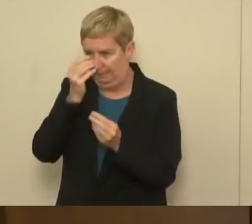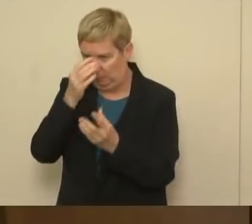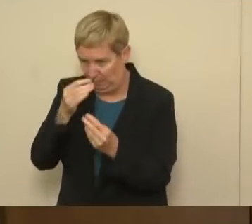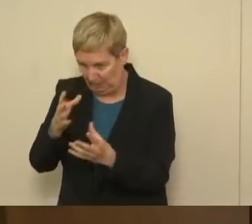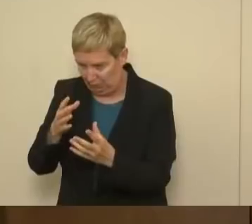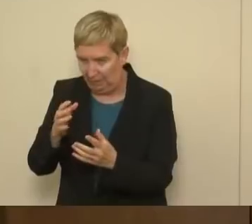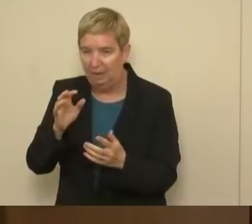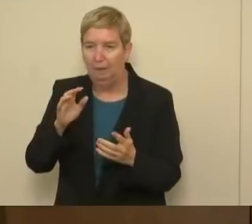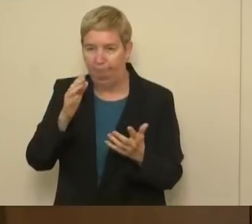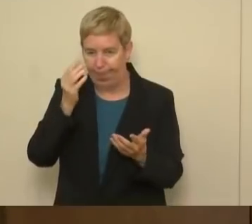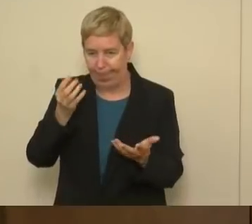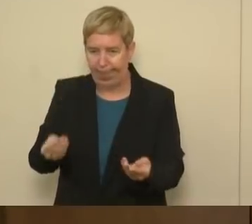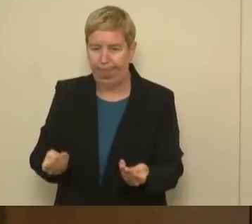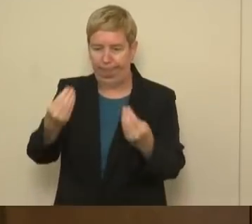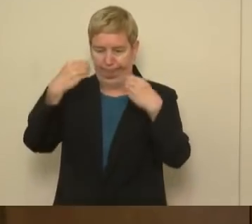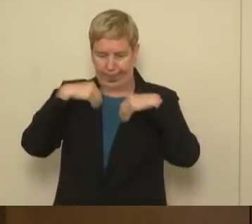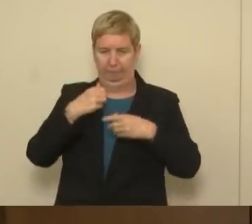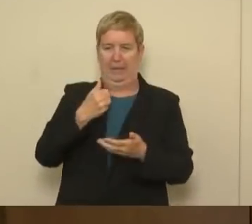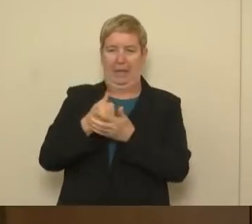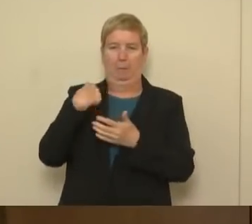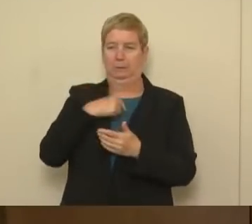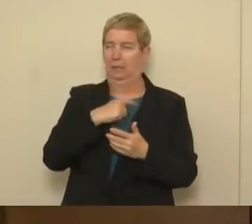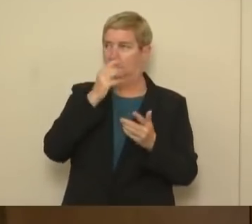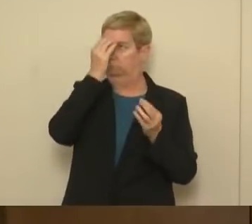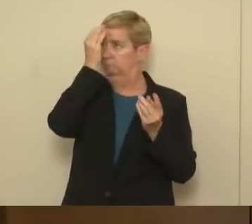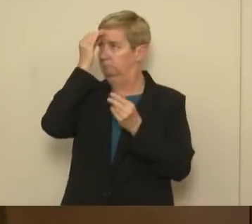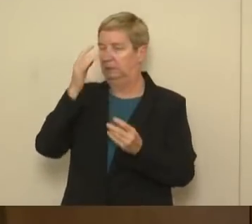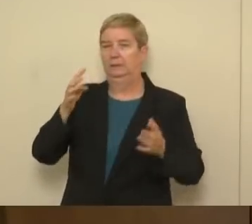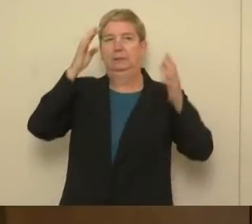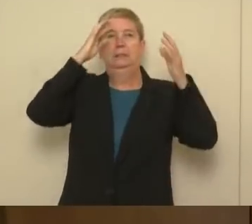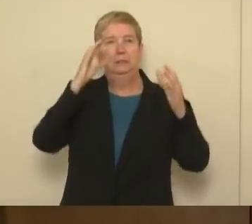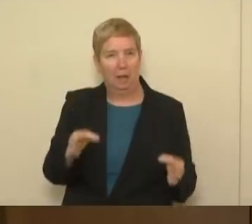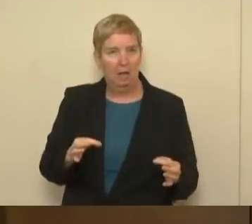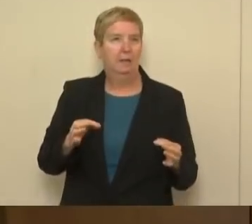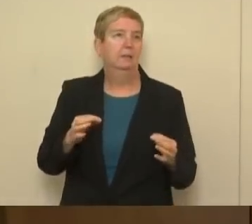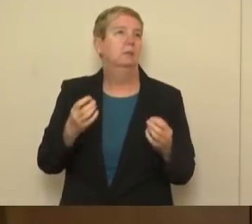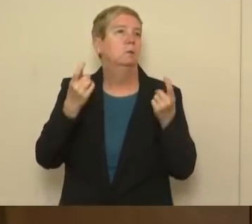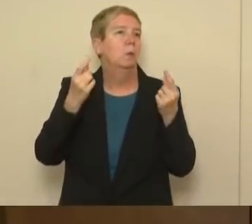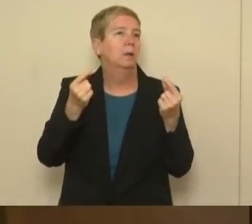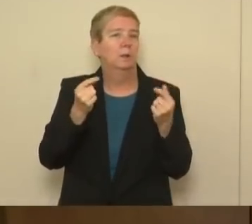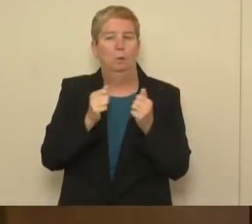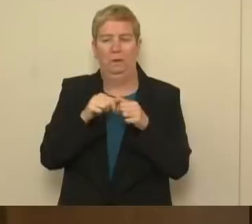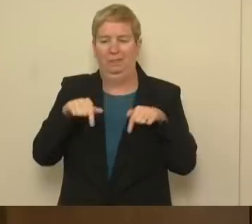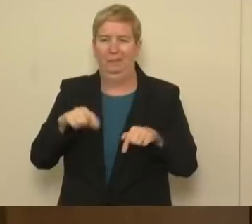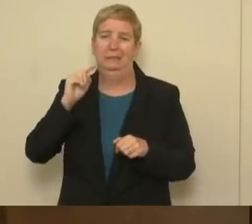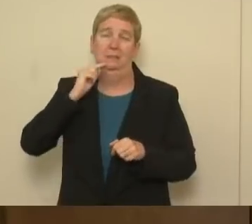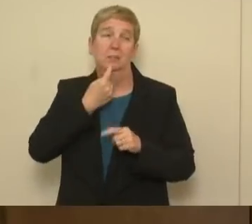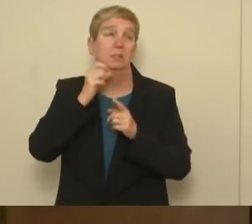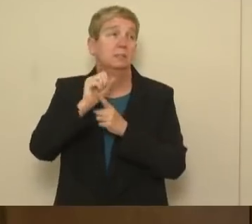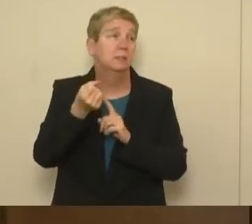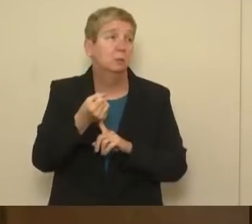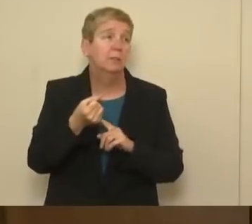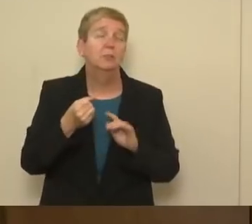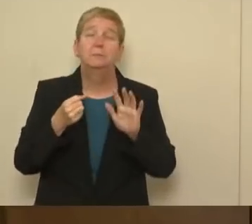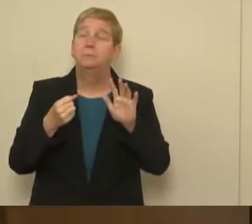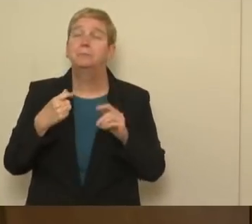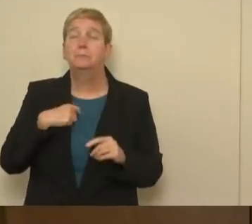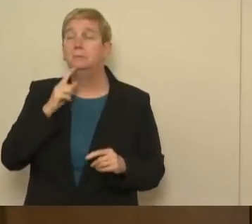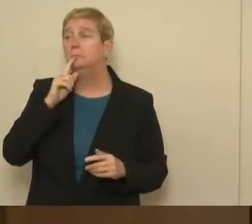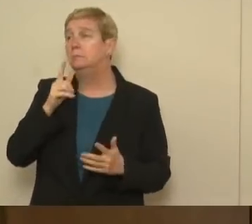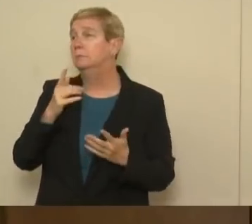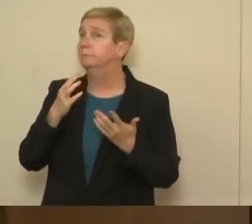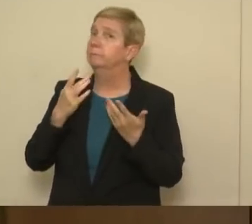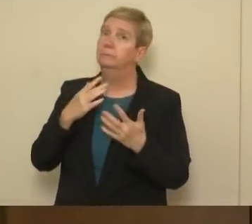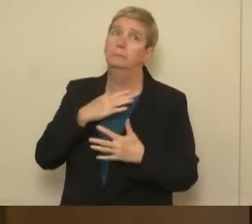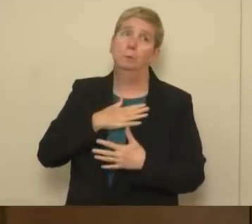are productive, make sense, and deal with the real serious issues at hand. So we do I appreciate it, like Dr. Scraggs said, we